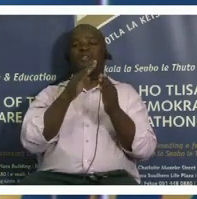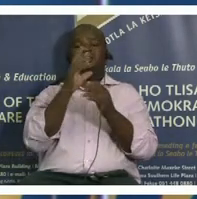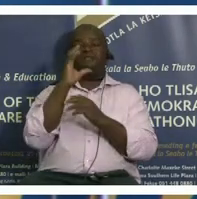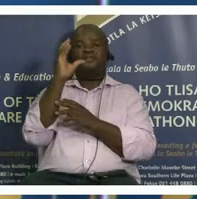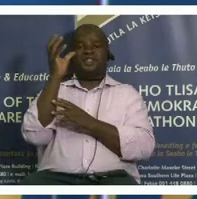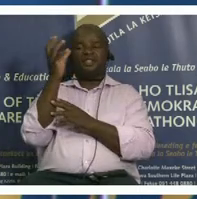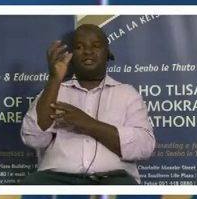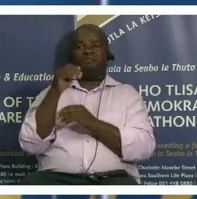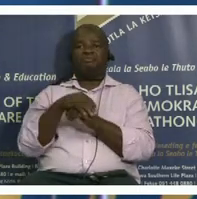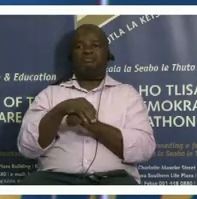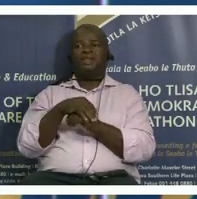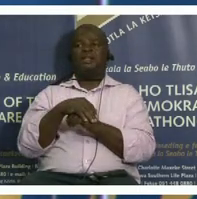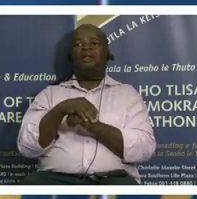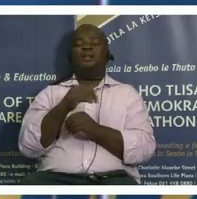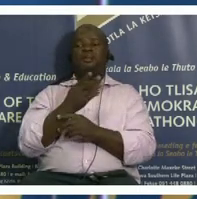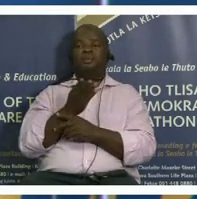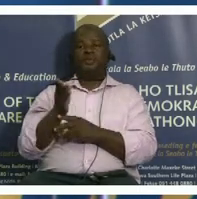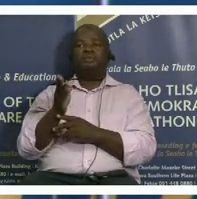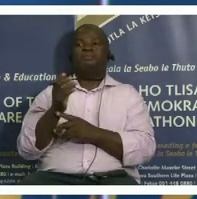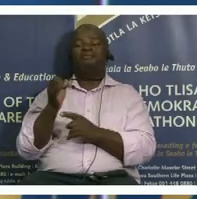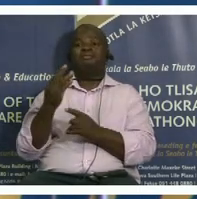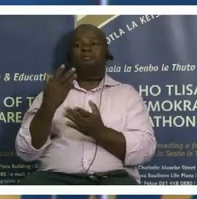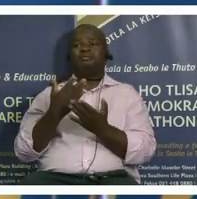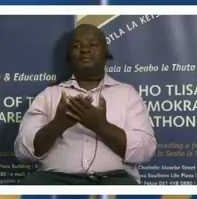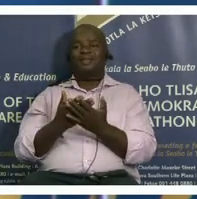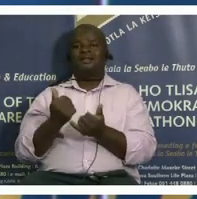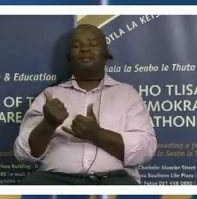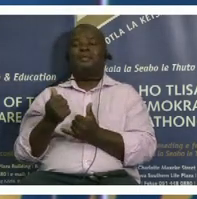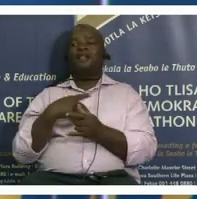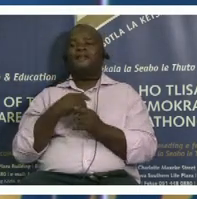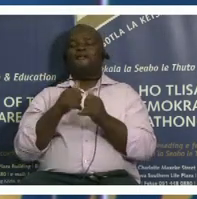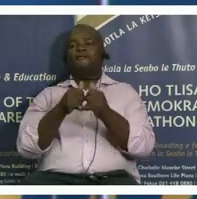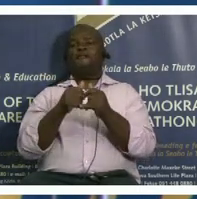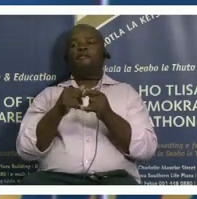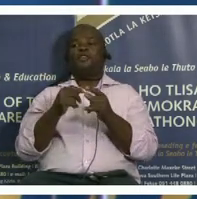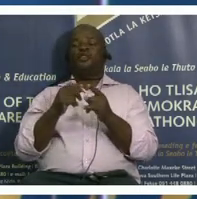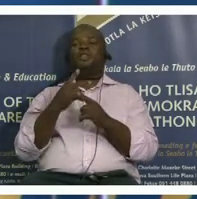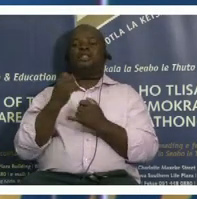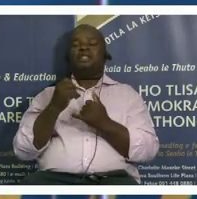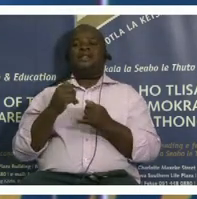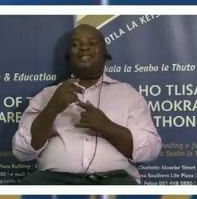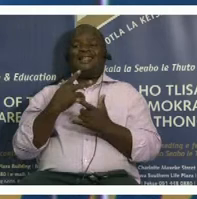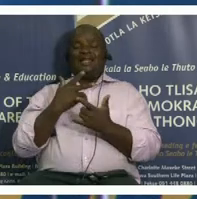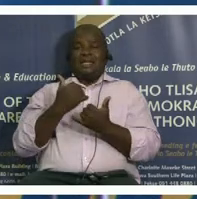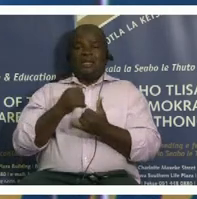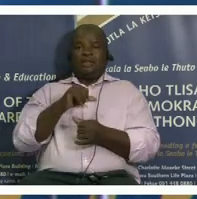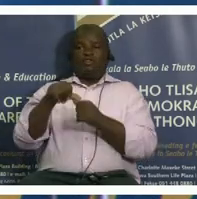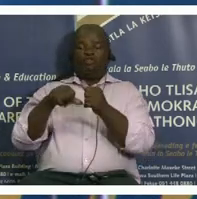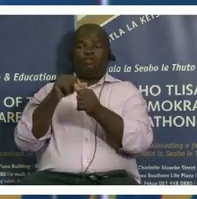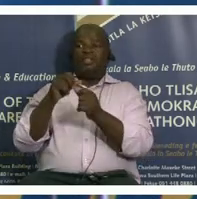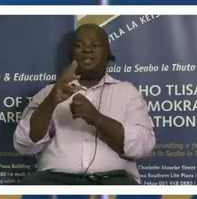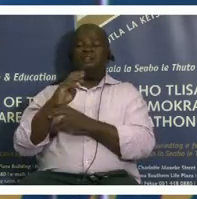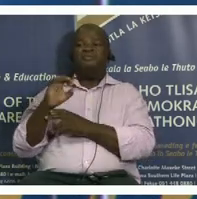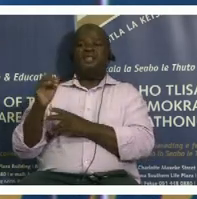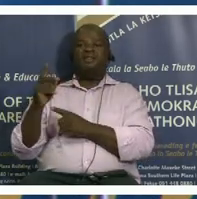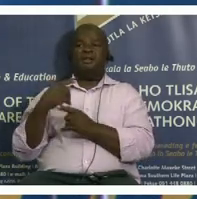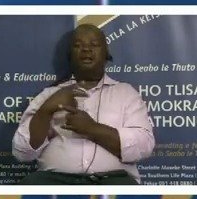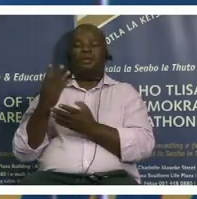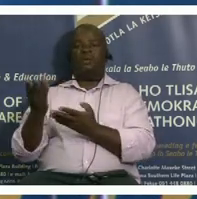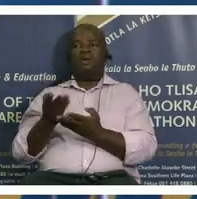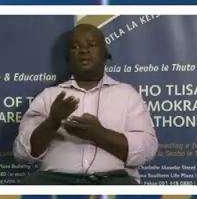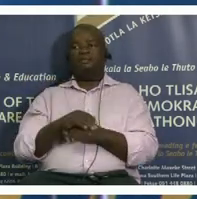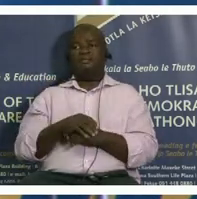Freistata present here, and those following on social media, I welcome you all.